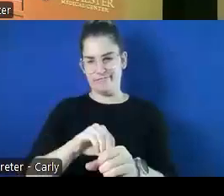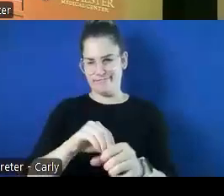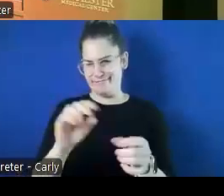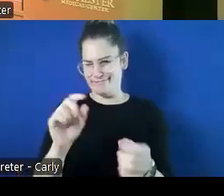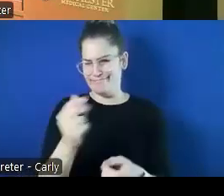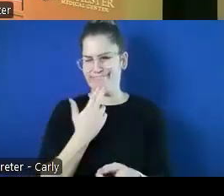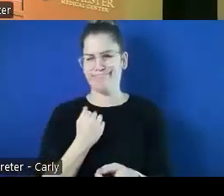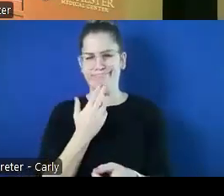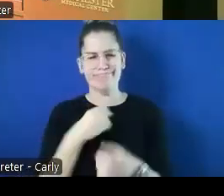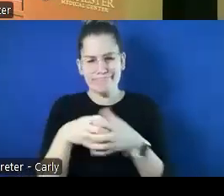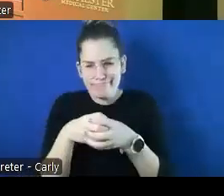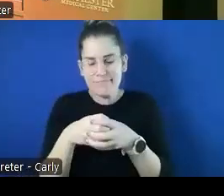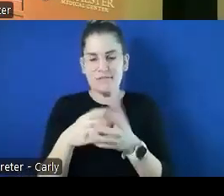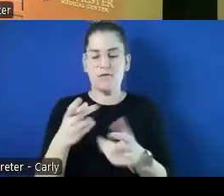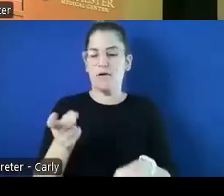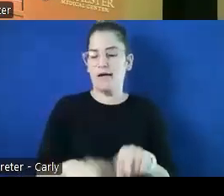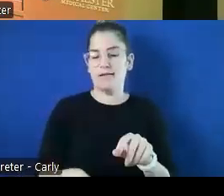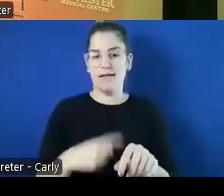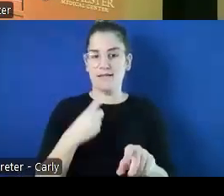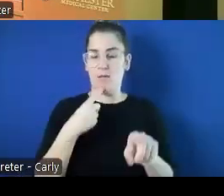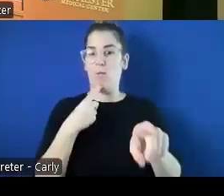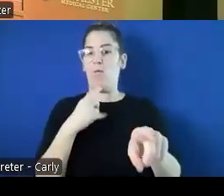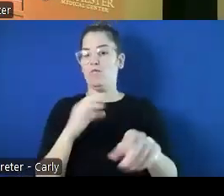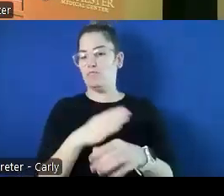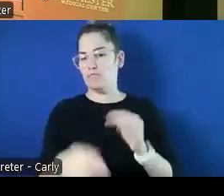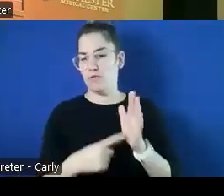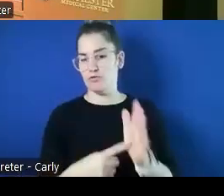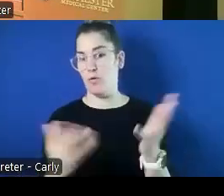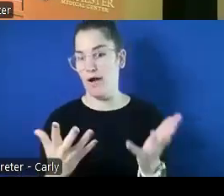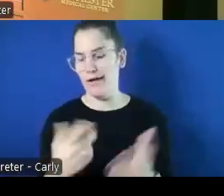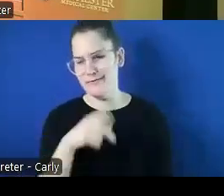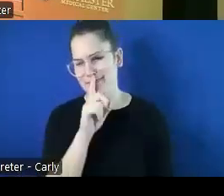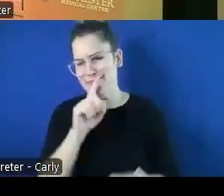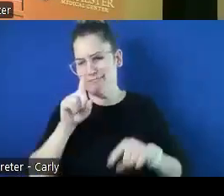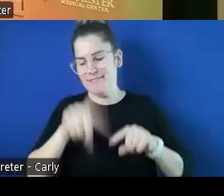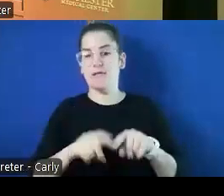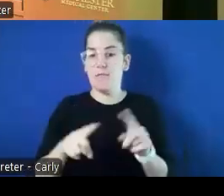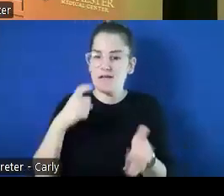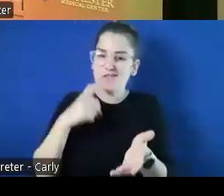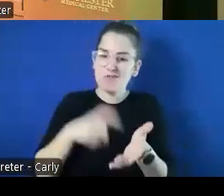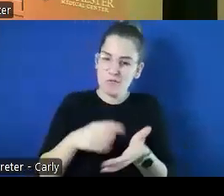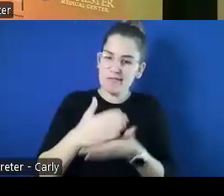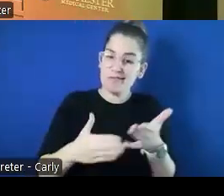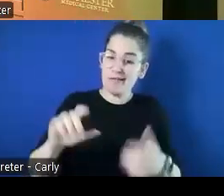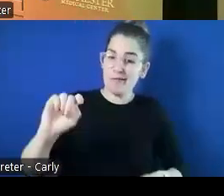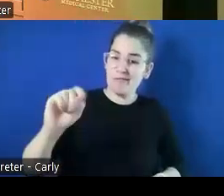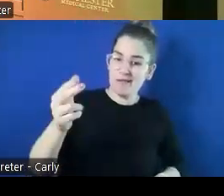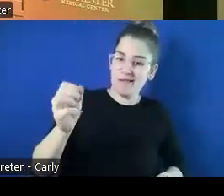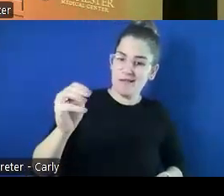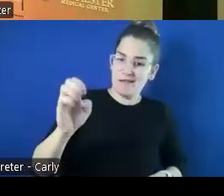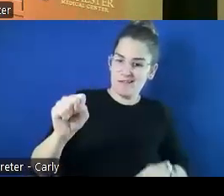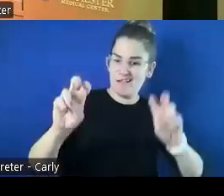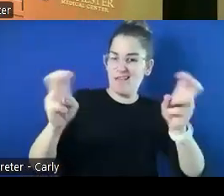you any specific statements about these results. However, there are some themes. The first question was